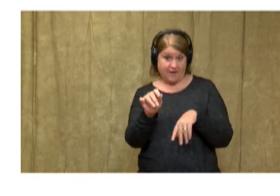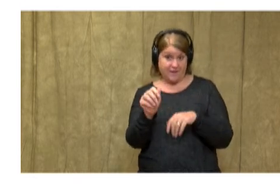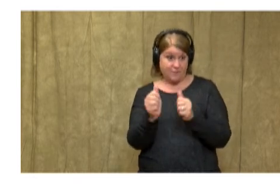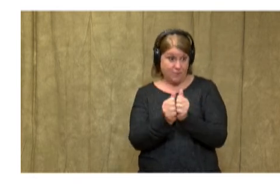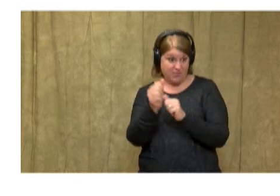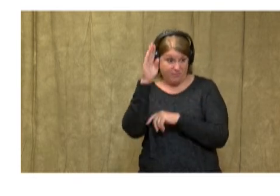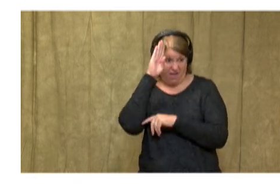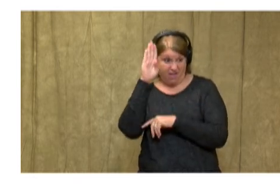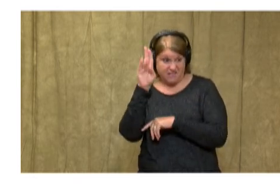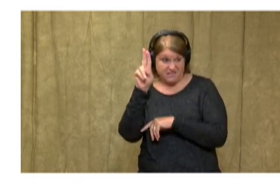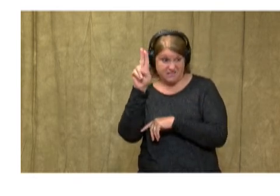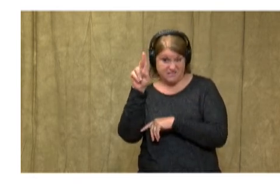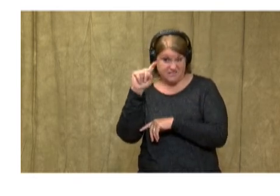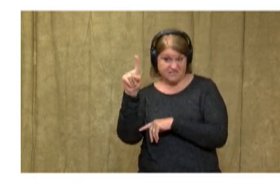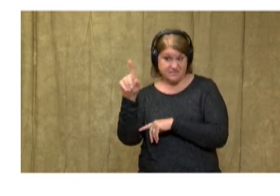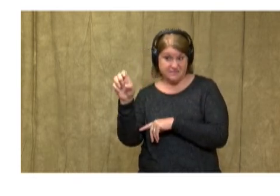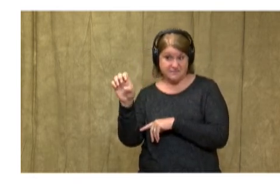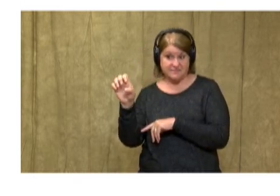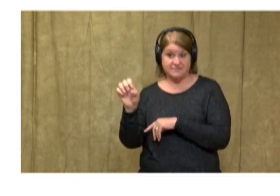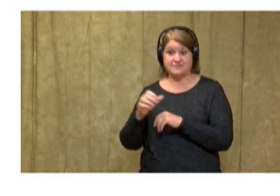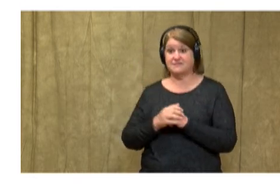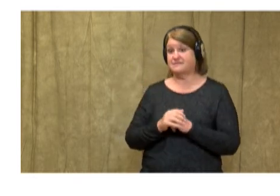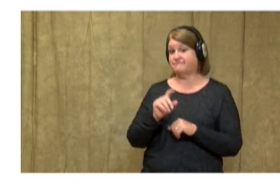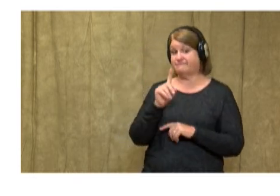or don't agree with him?